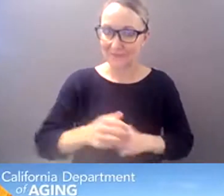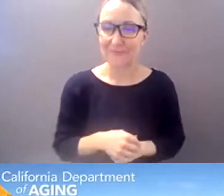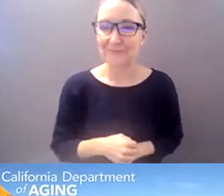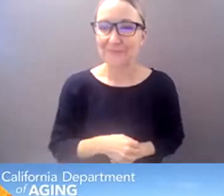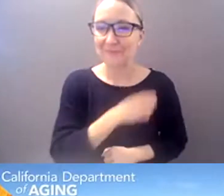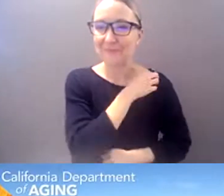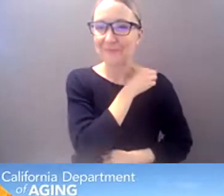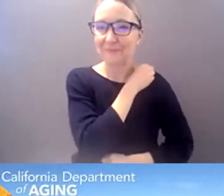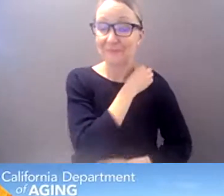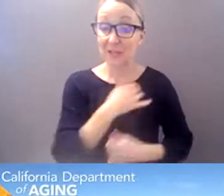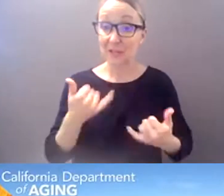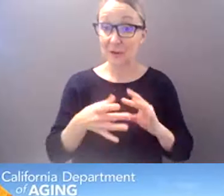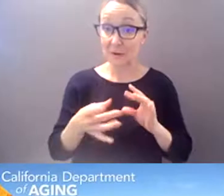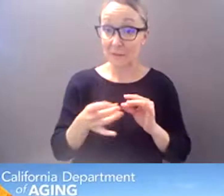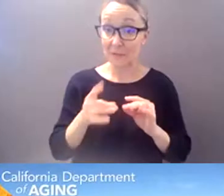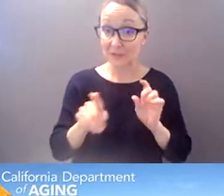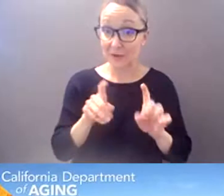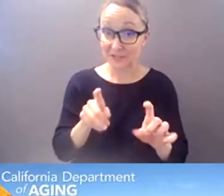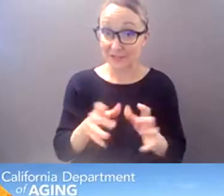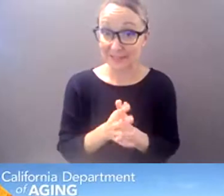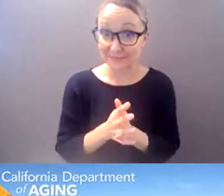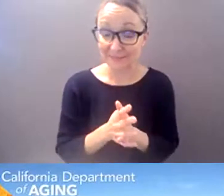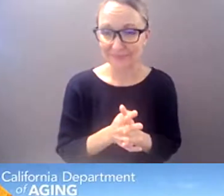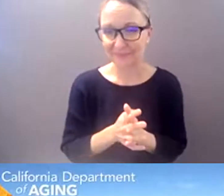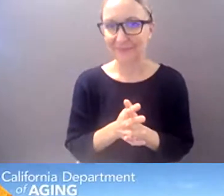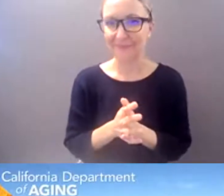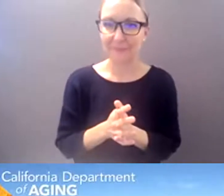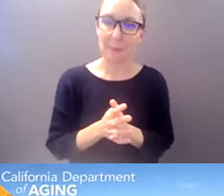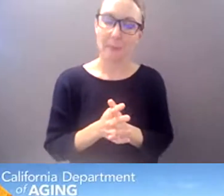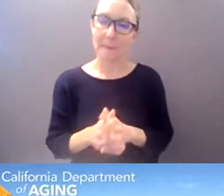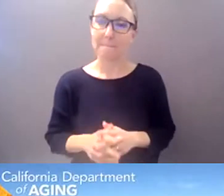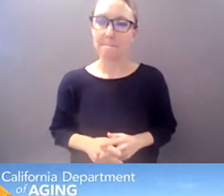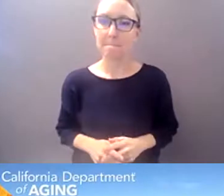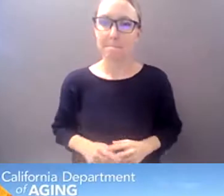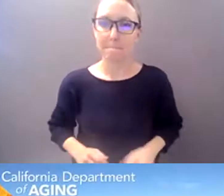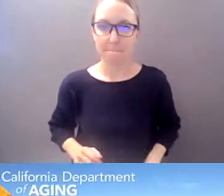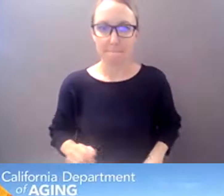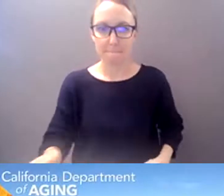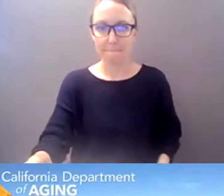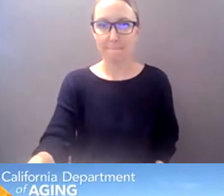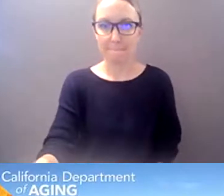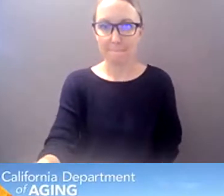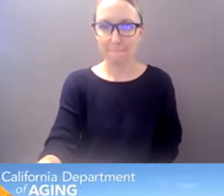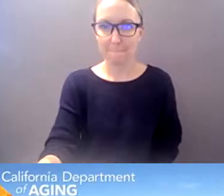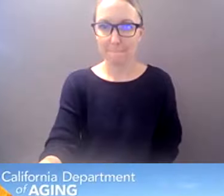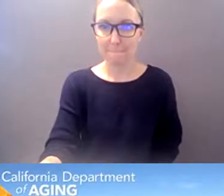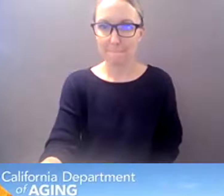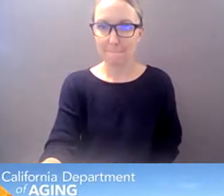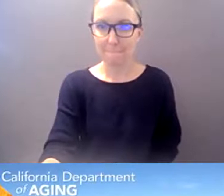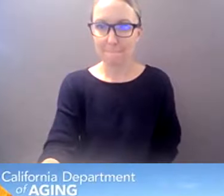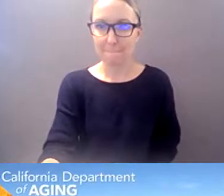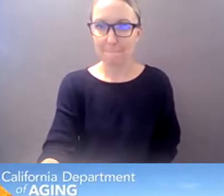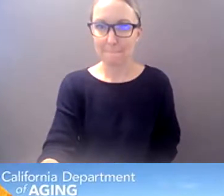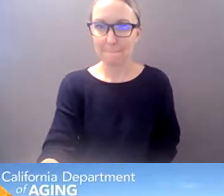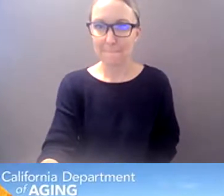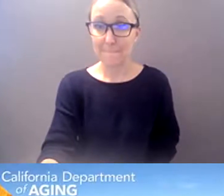the comments and questions now. So if we could advance to the next slide. So just to help lead the discussion,